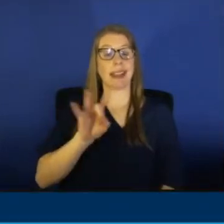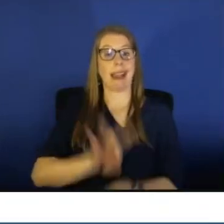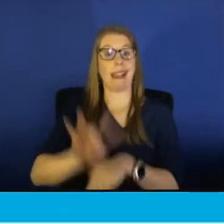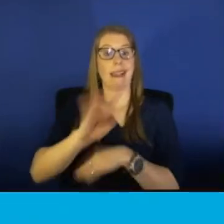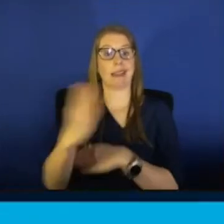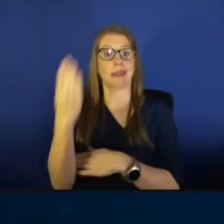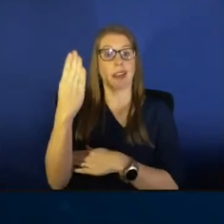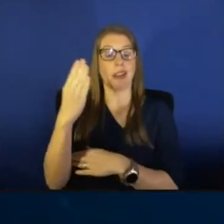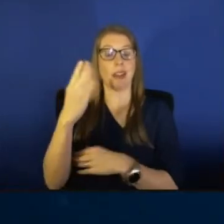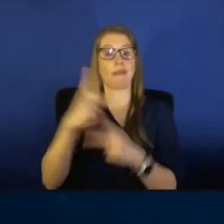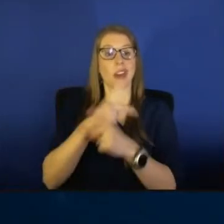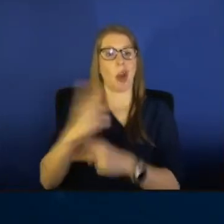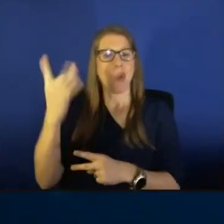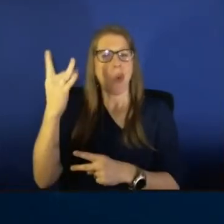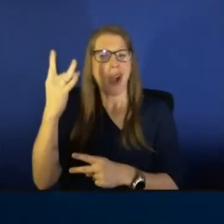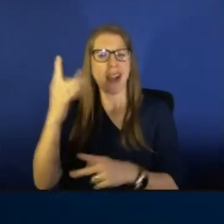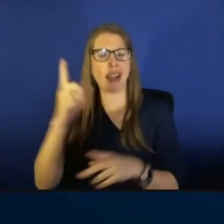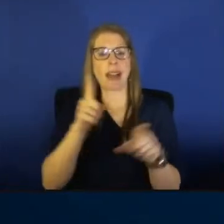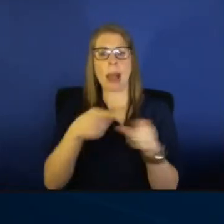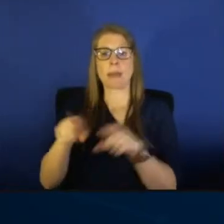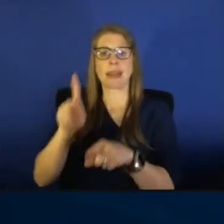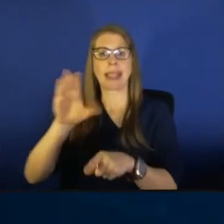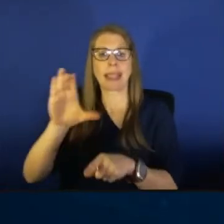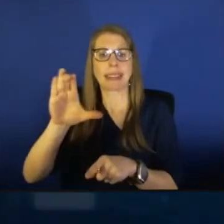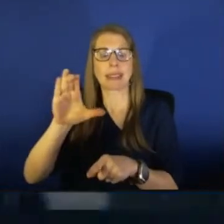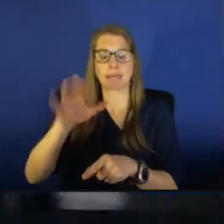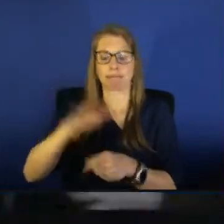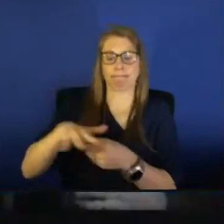why and what's being done in the Metro to save lives.